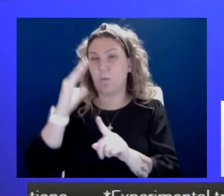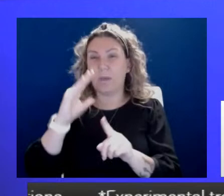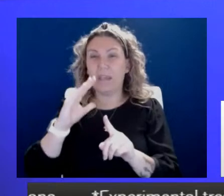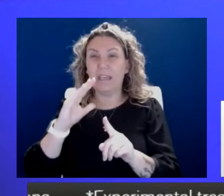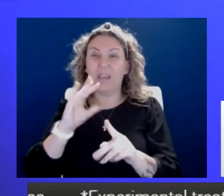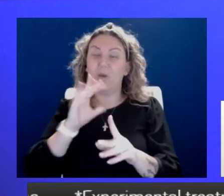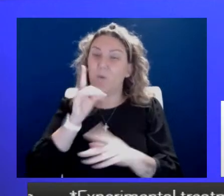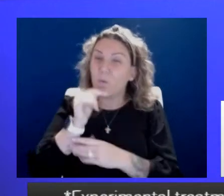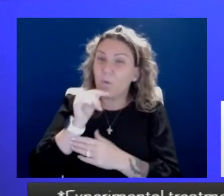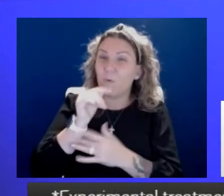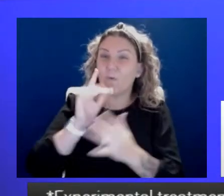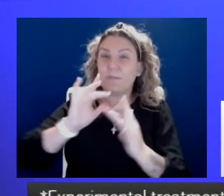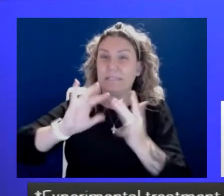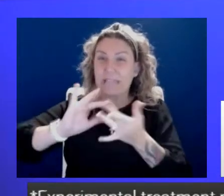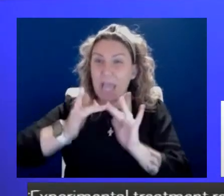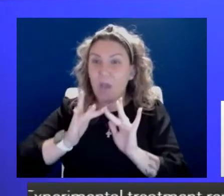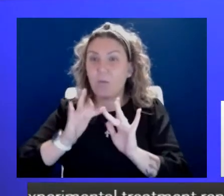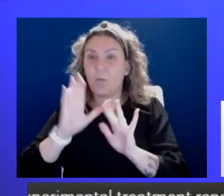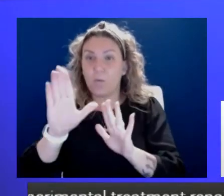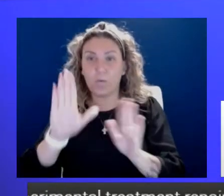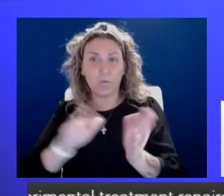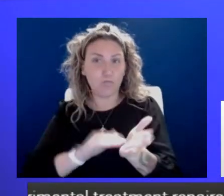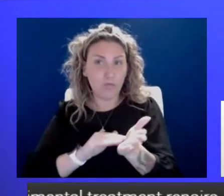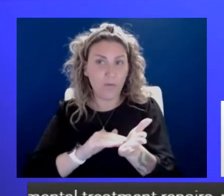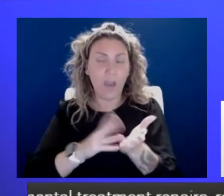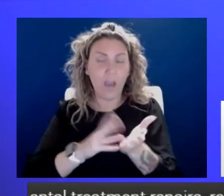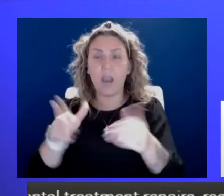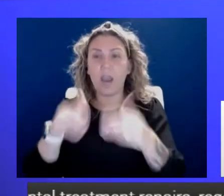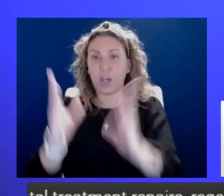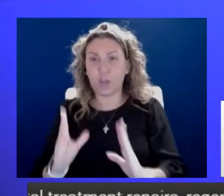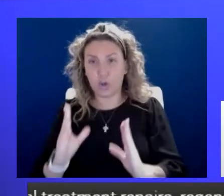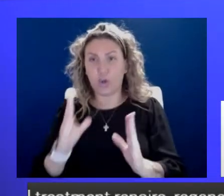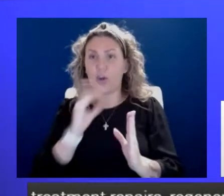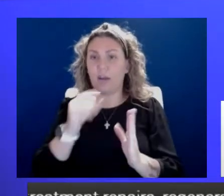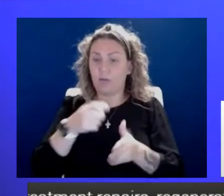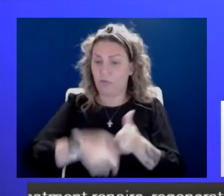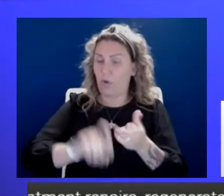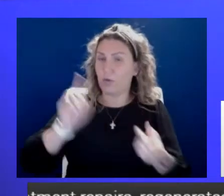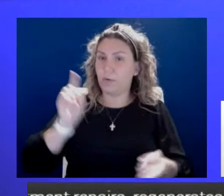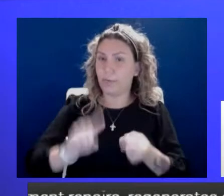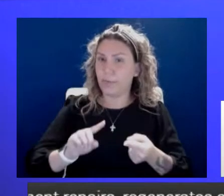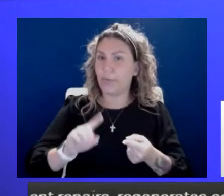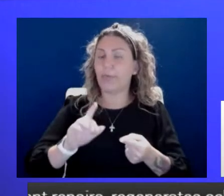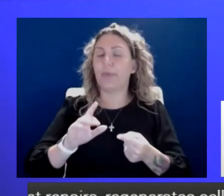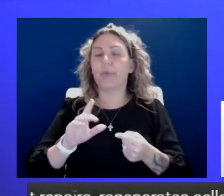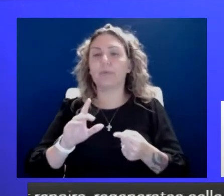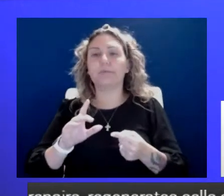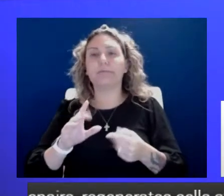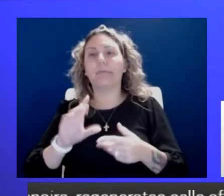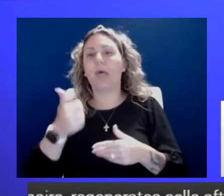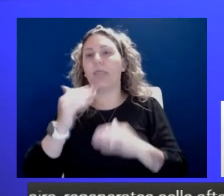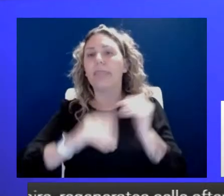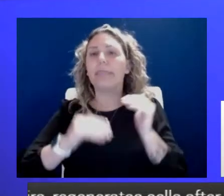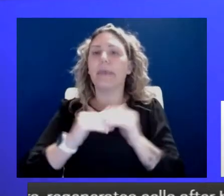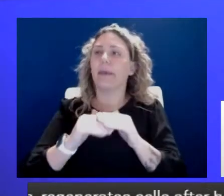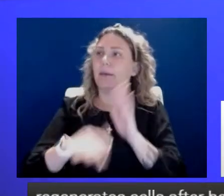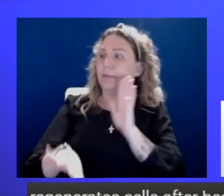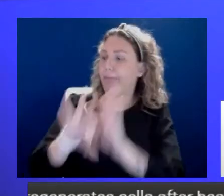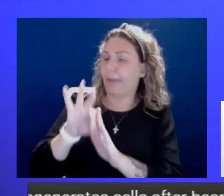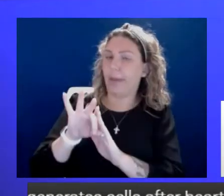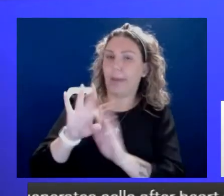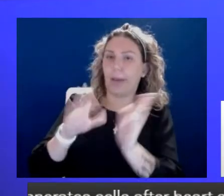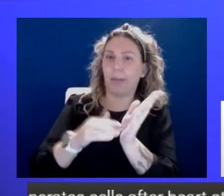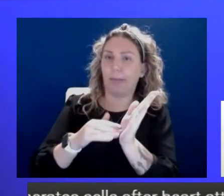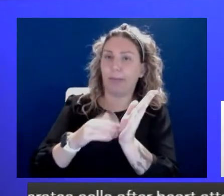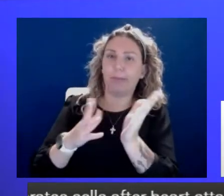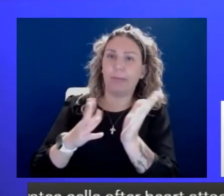can be helpful in keeping costs lower than choosing a provider that's out of network. I think, again,